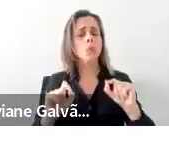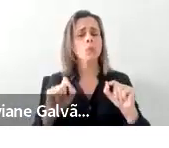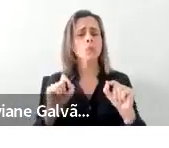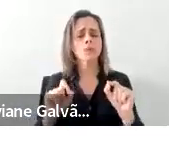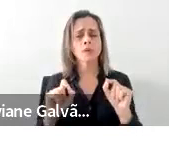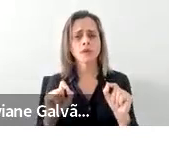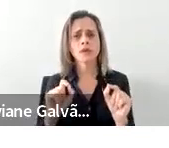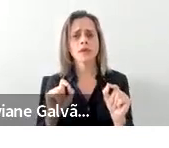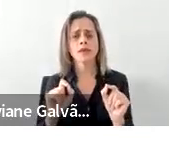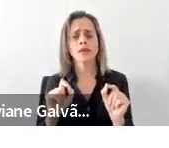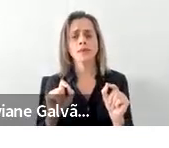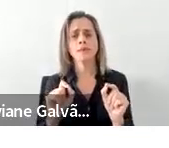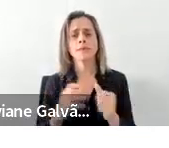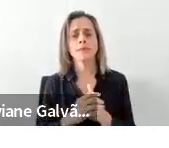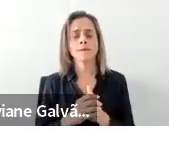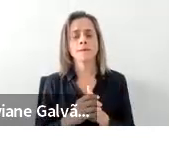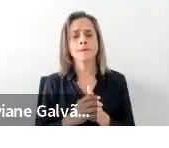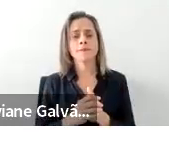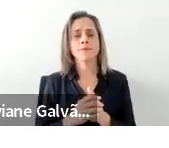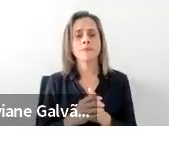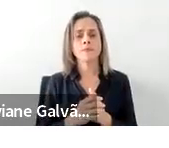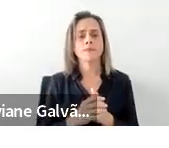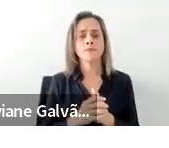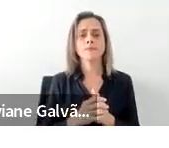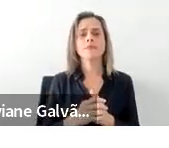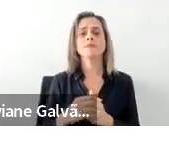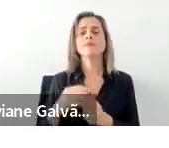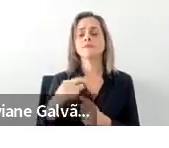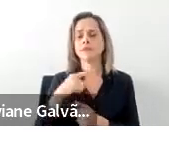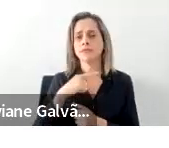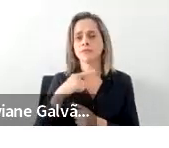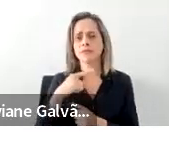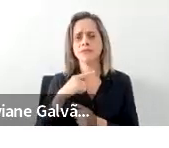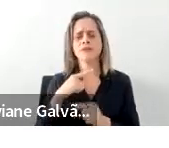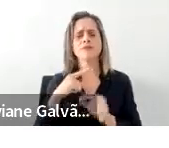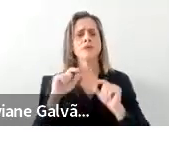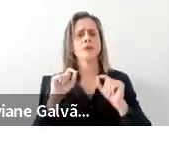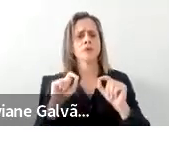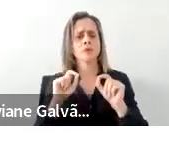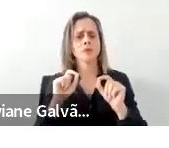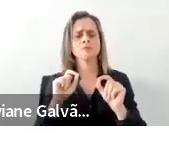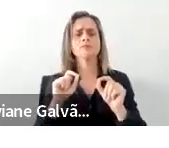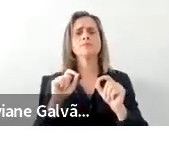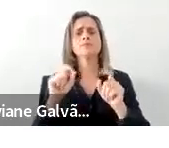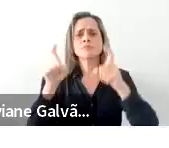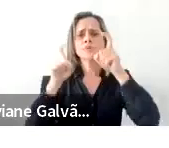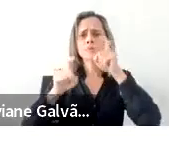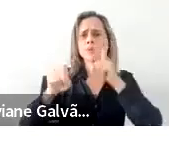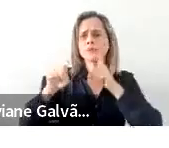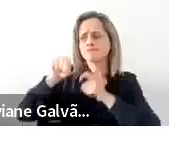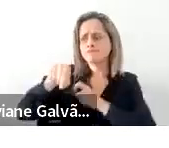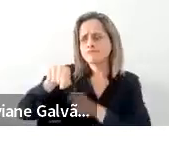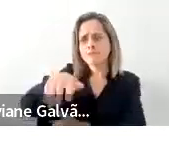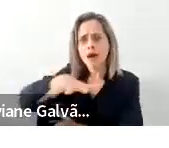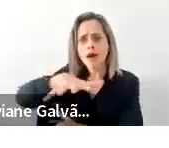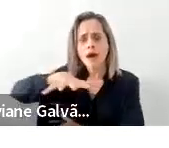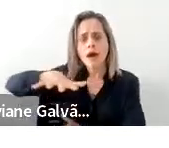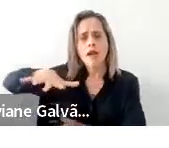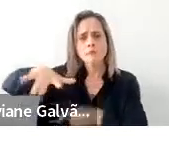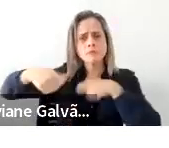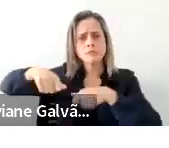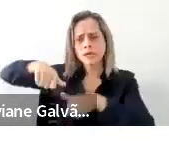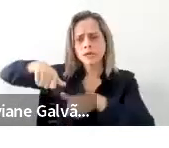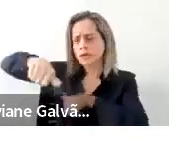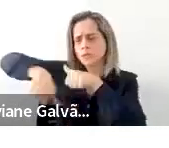the genesis of capitalism in Western Europe into a historico-philosophical theory of the general